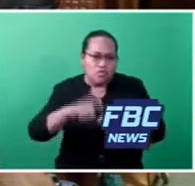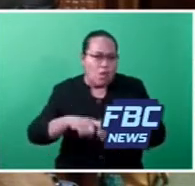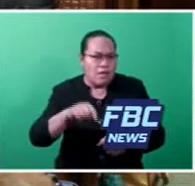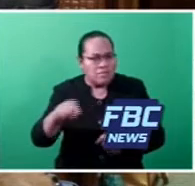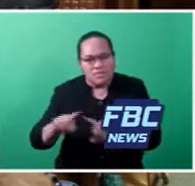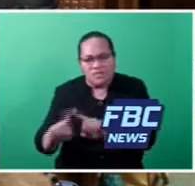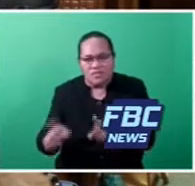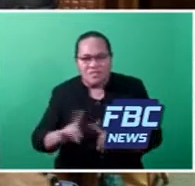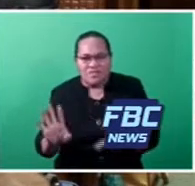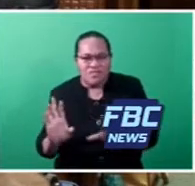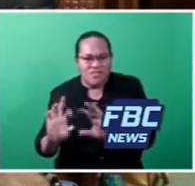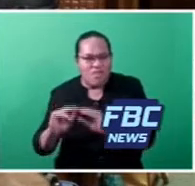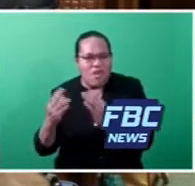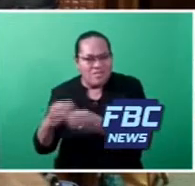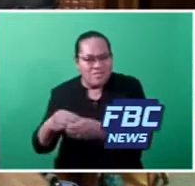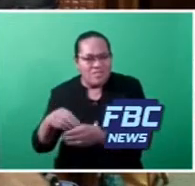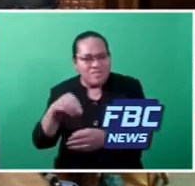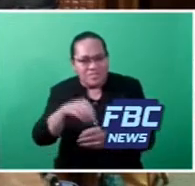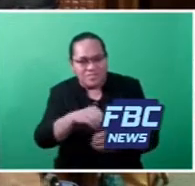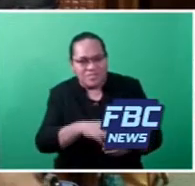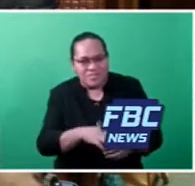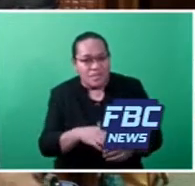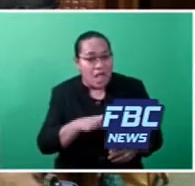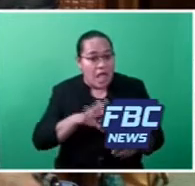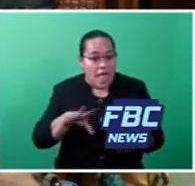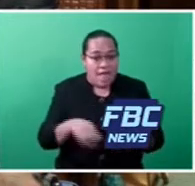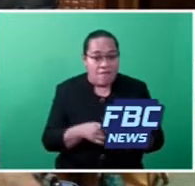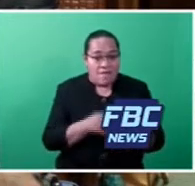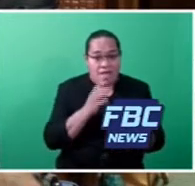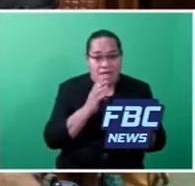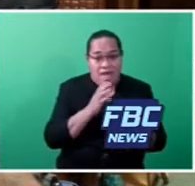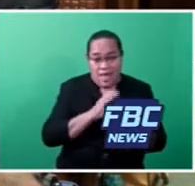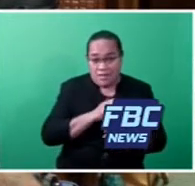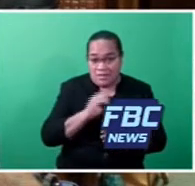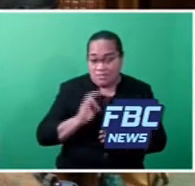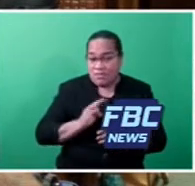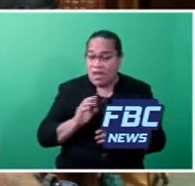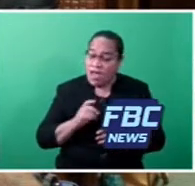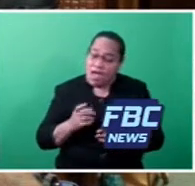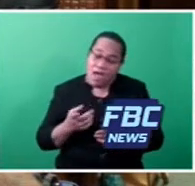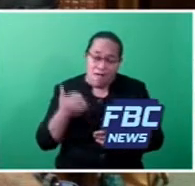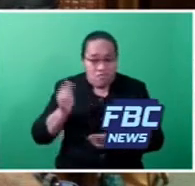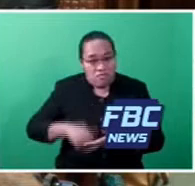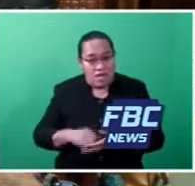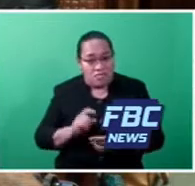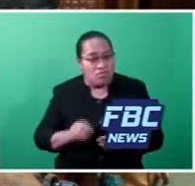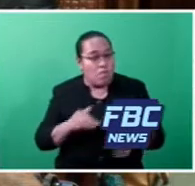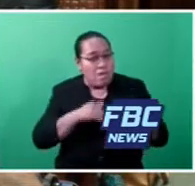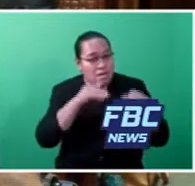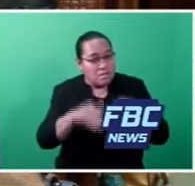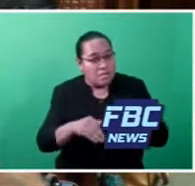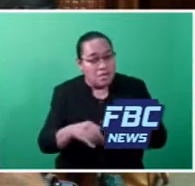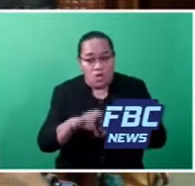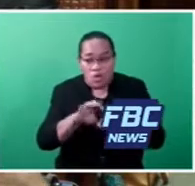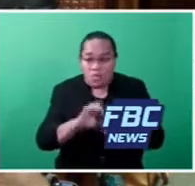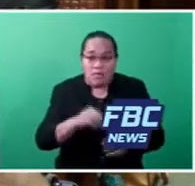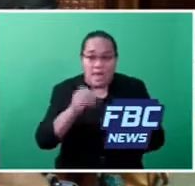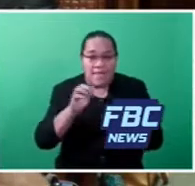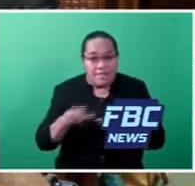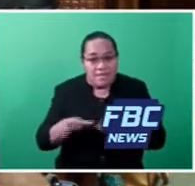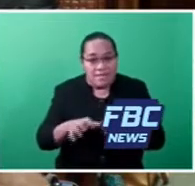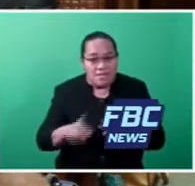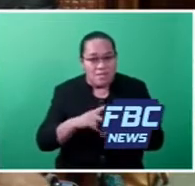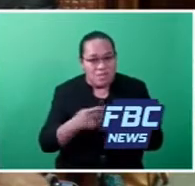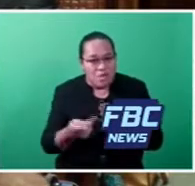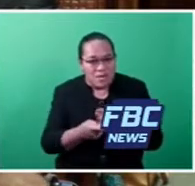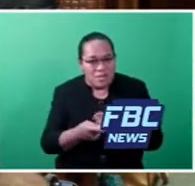programs. Subsection 3, every employer has the right to form or join an employees' organization and to participate in its activities and programs. Trade